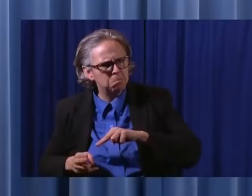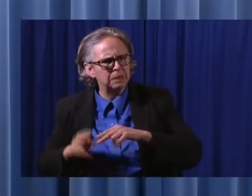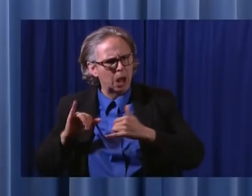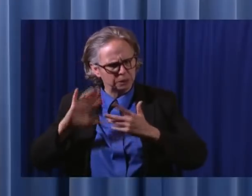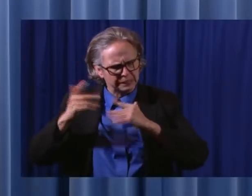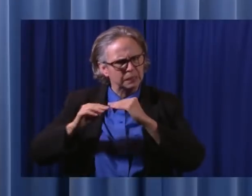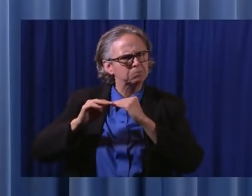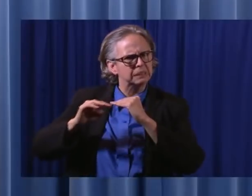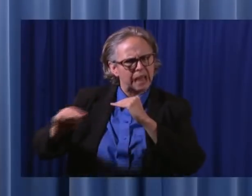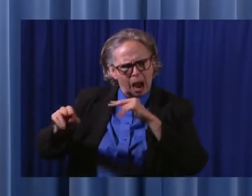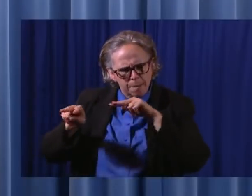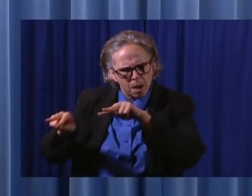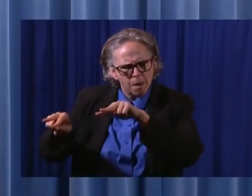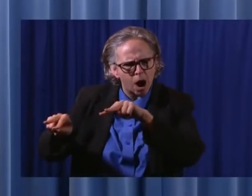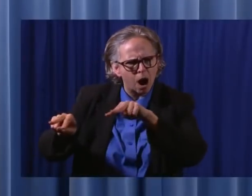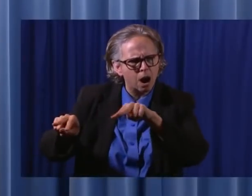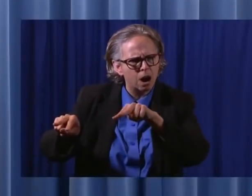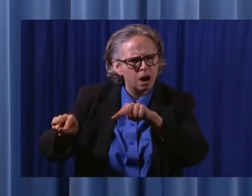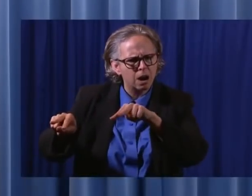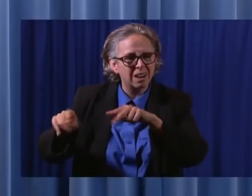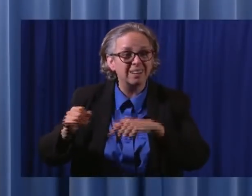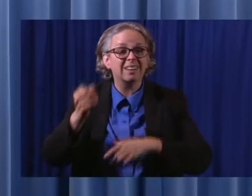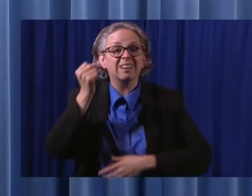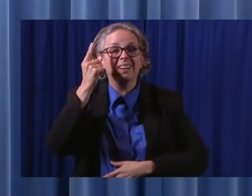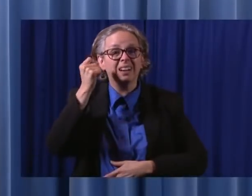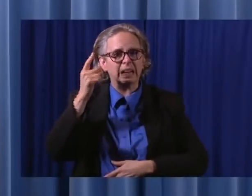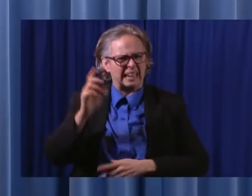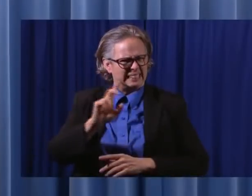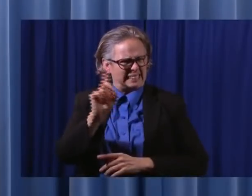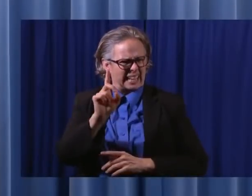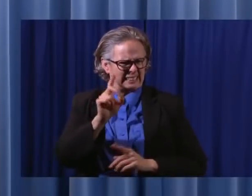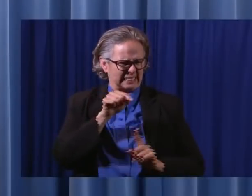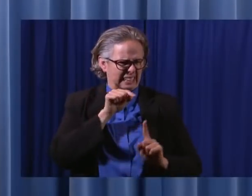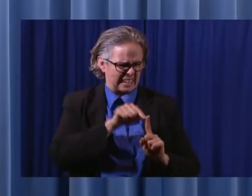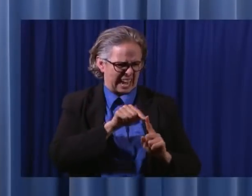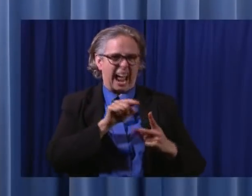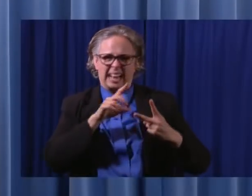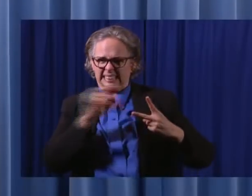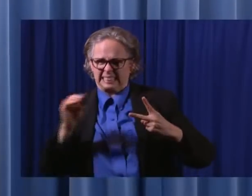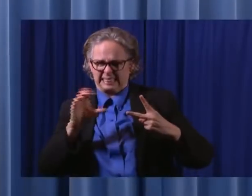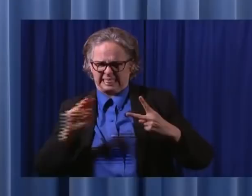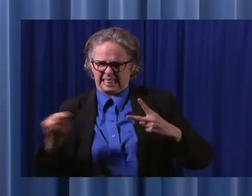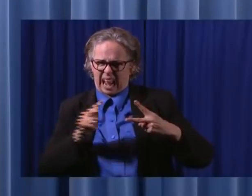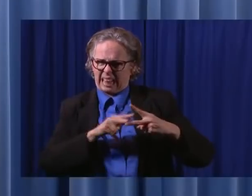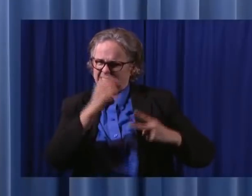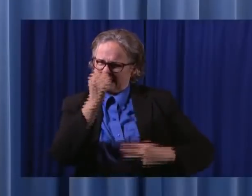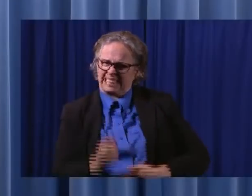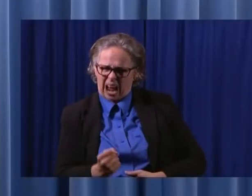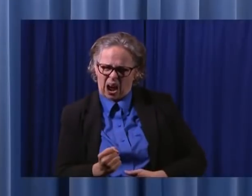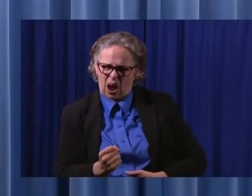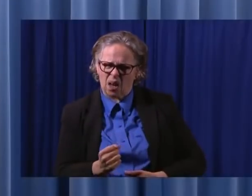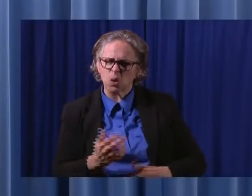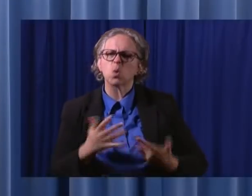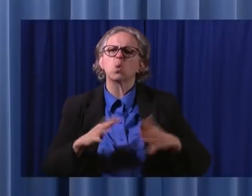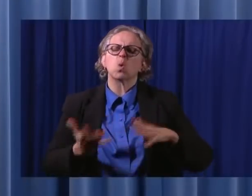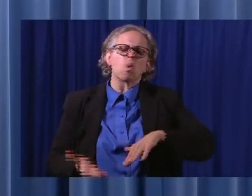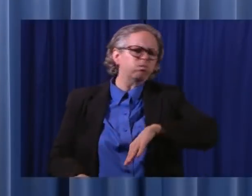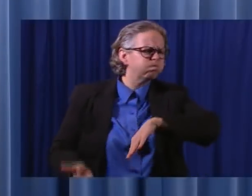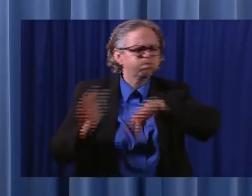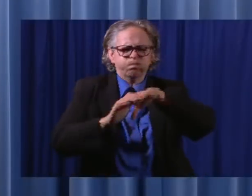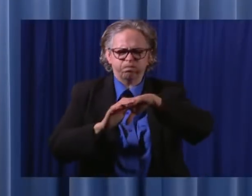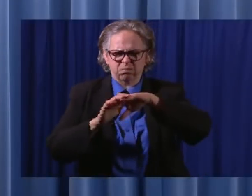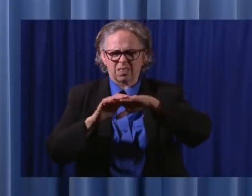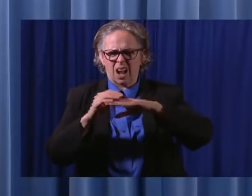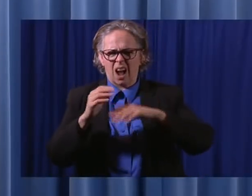In the Dayton and Cincinnati areas, the recent increase in hospital utilization does include standard beds as well as